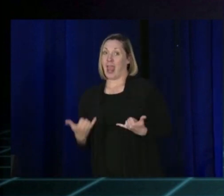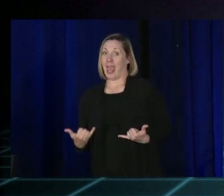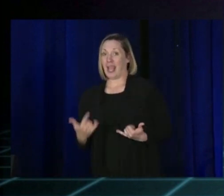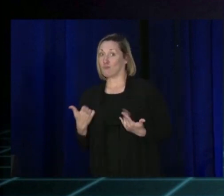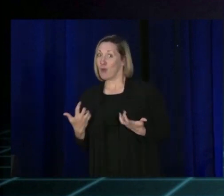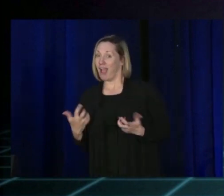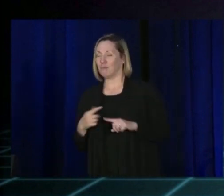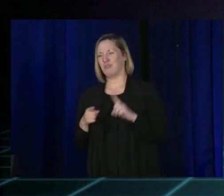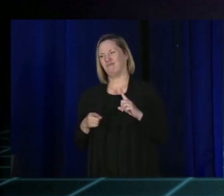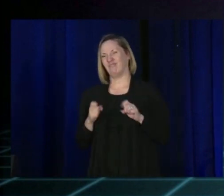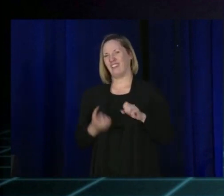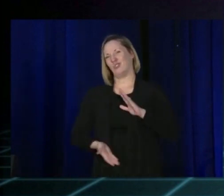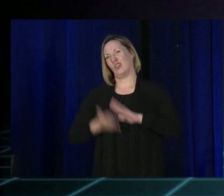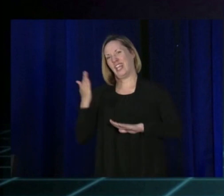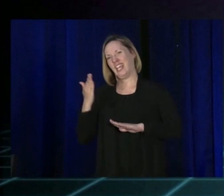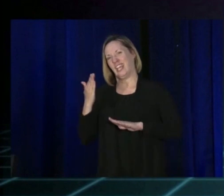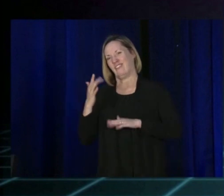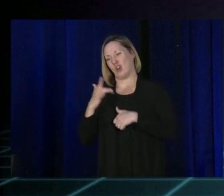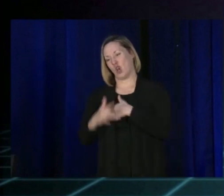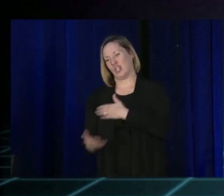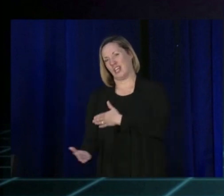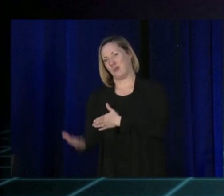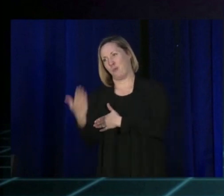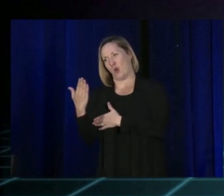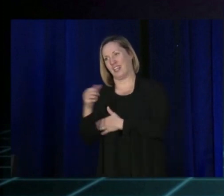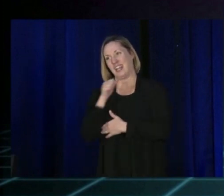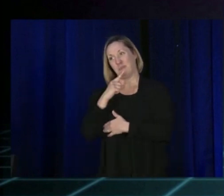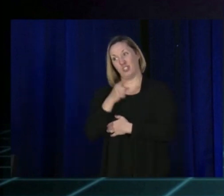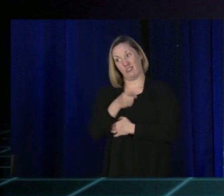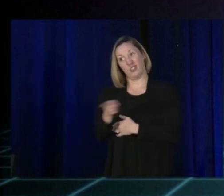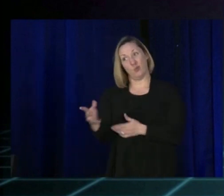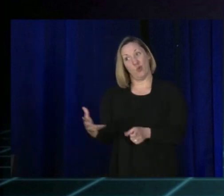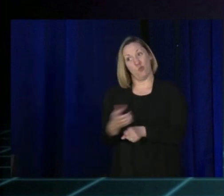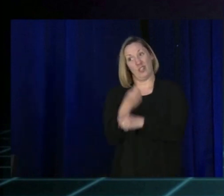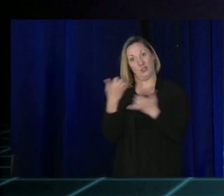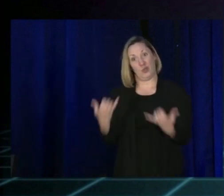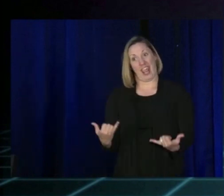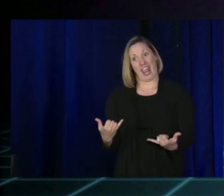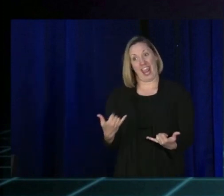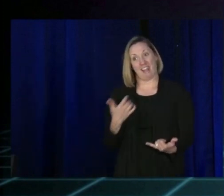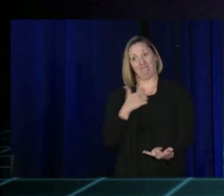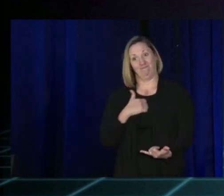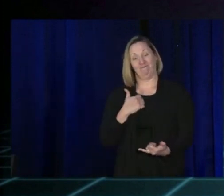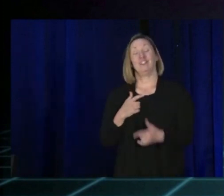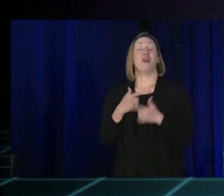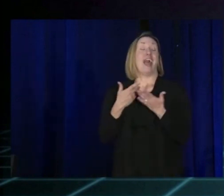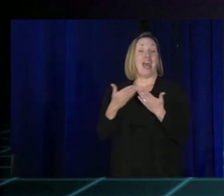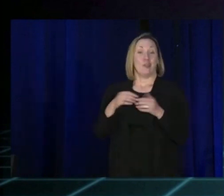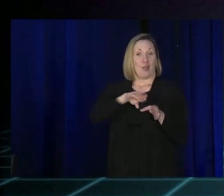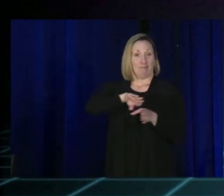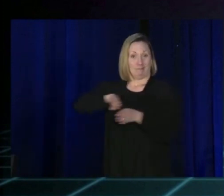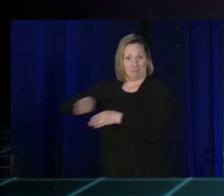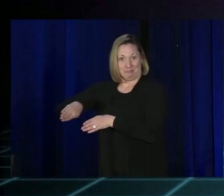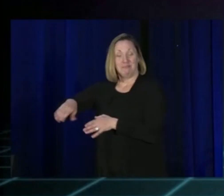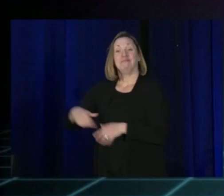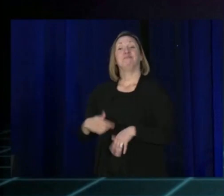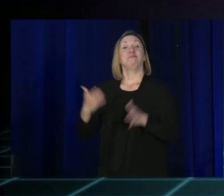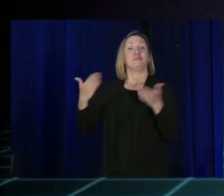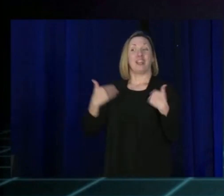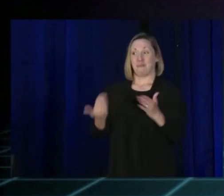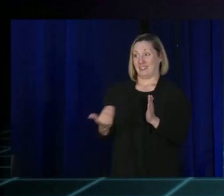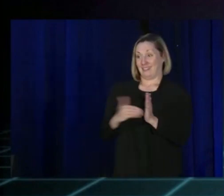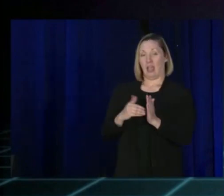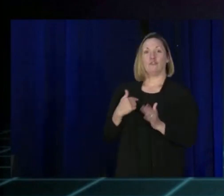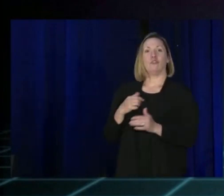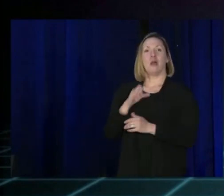I'm not quite sure if you all will win today. But anyway, let's keep going. I am, like he mentioned, a